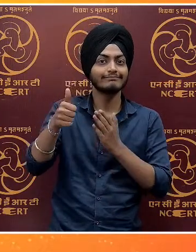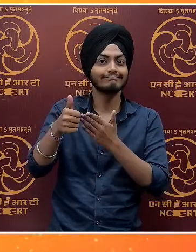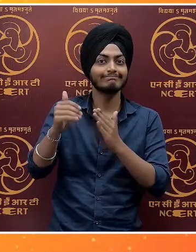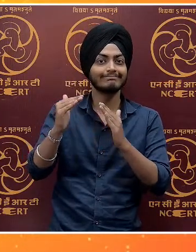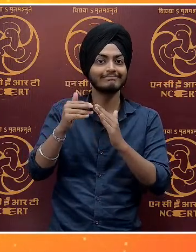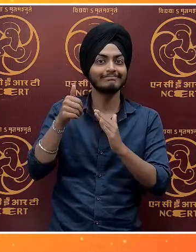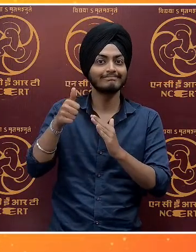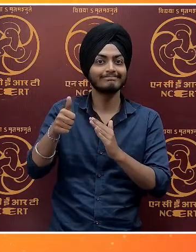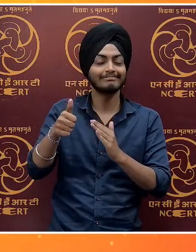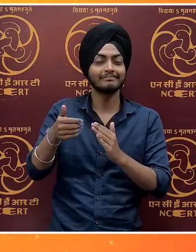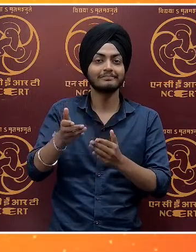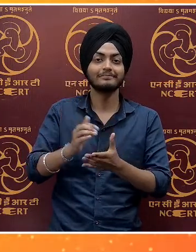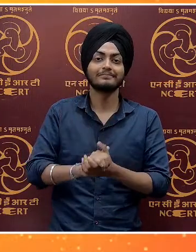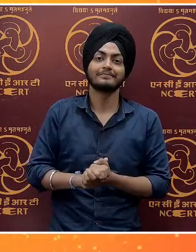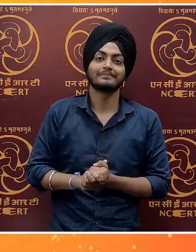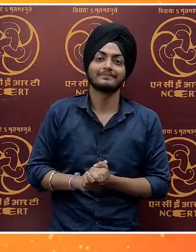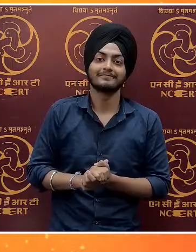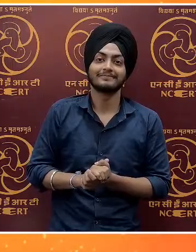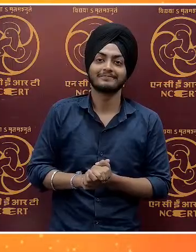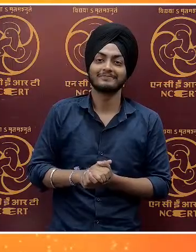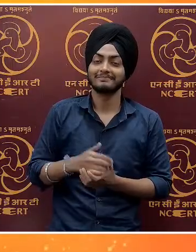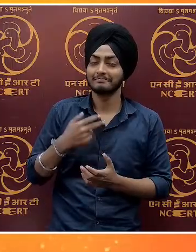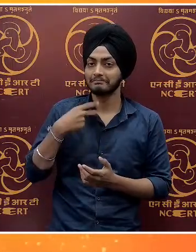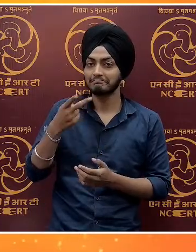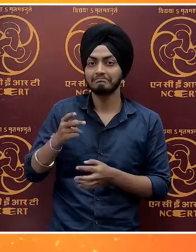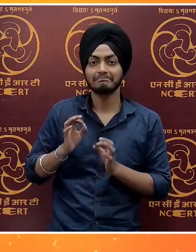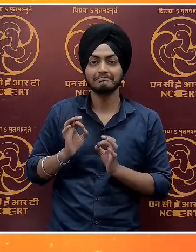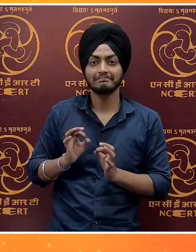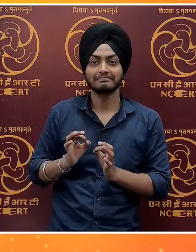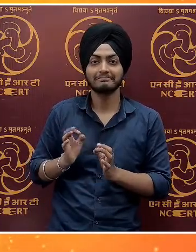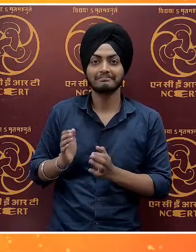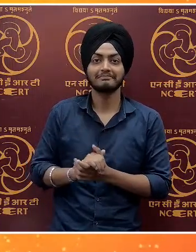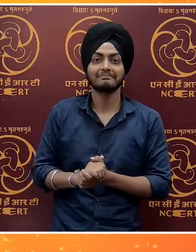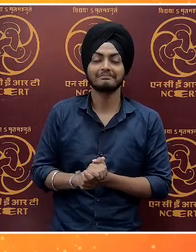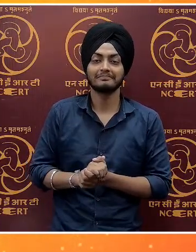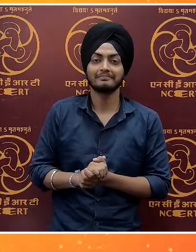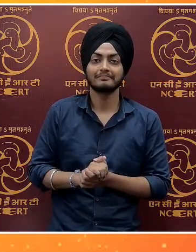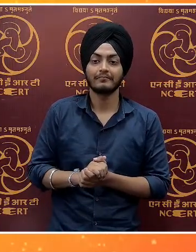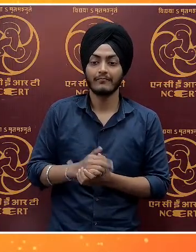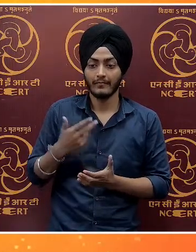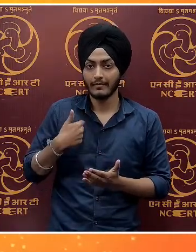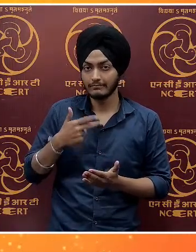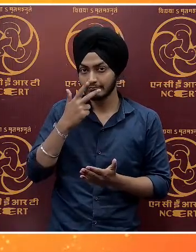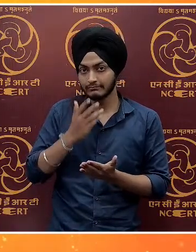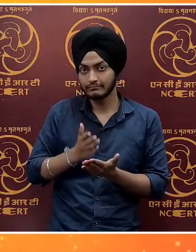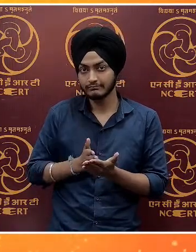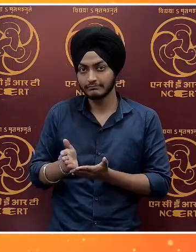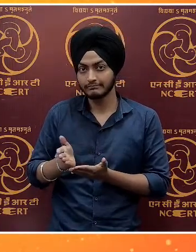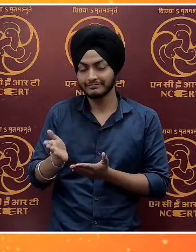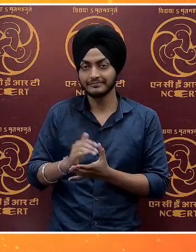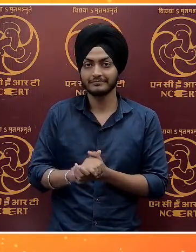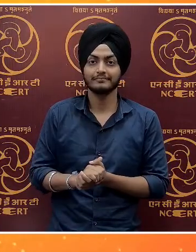Yeah, correct. Very good, Harpreet. Thank you so much. Very good. Well done. Let's move ahead. Yes.